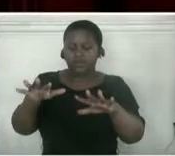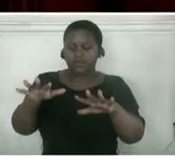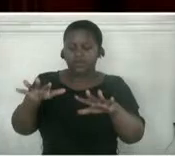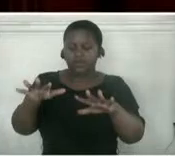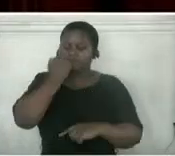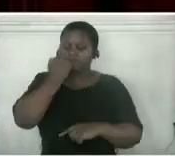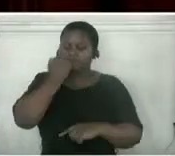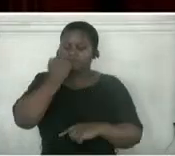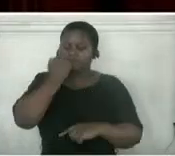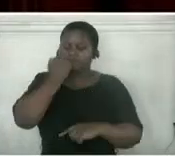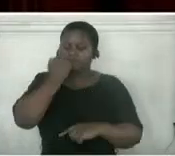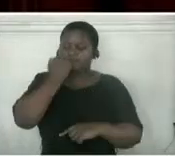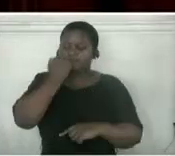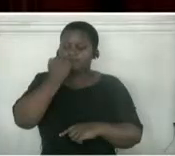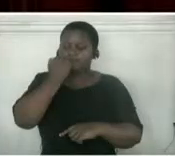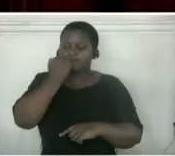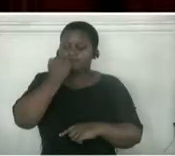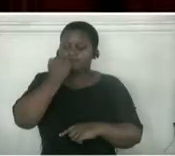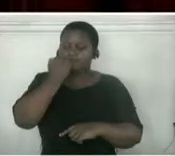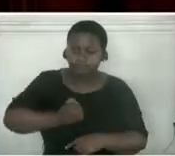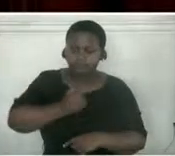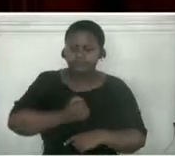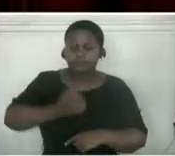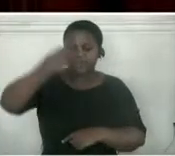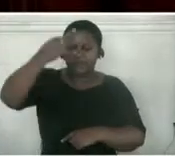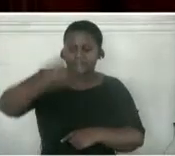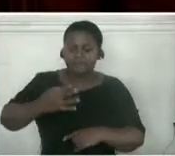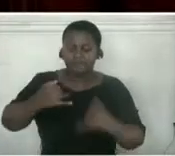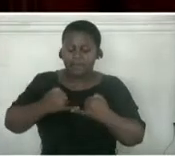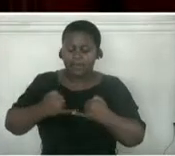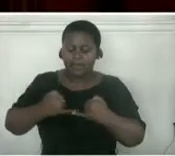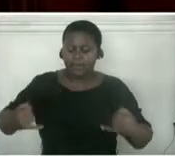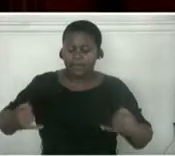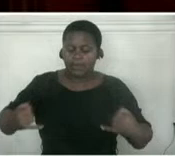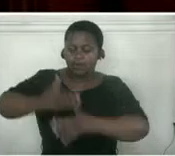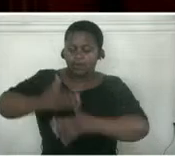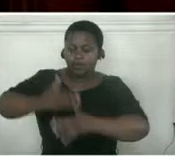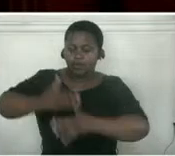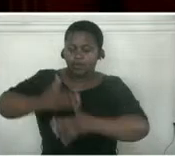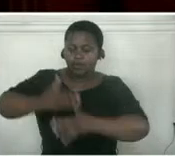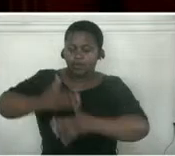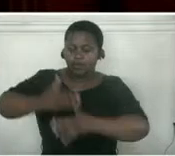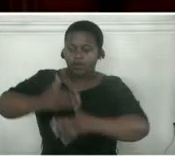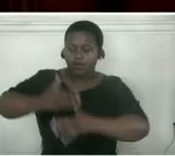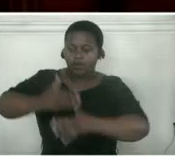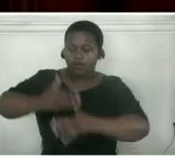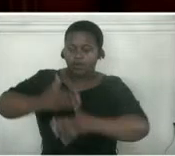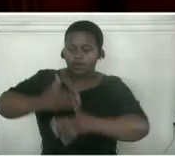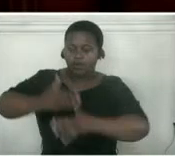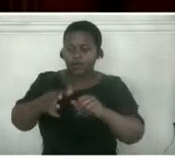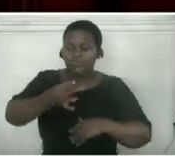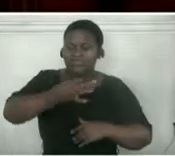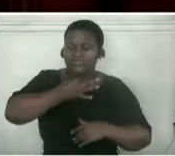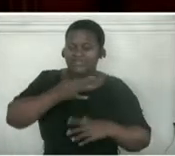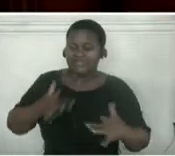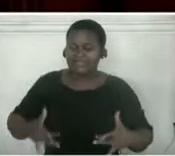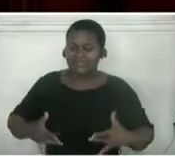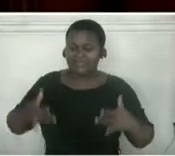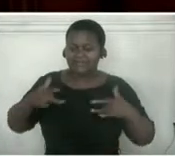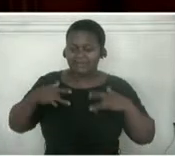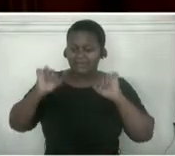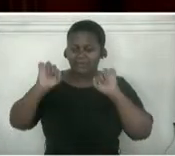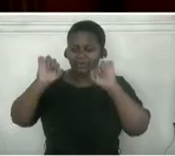gratitude to our frontline healthcare workers who continue to risk their lives to